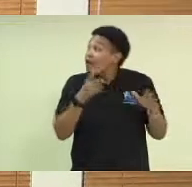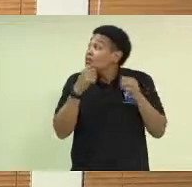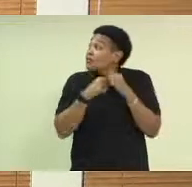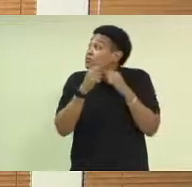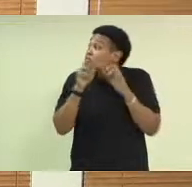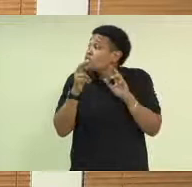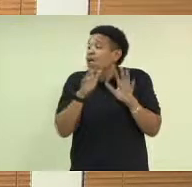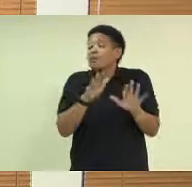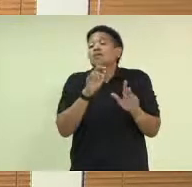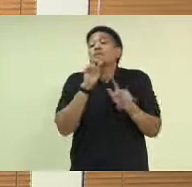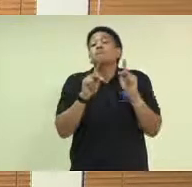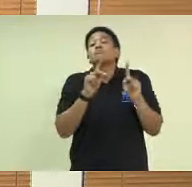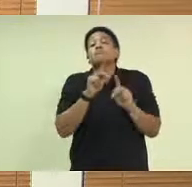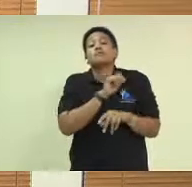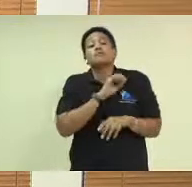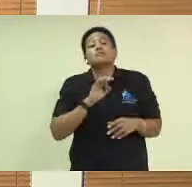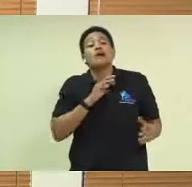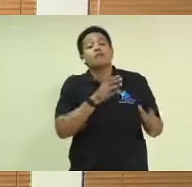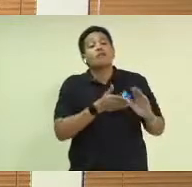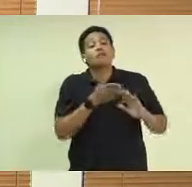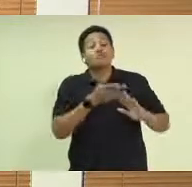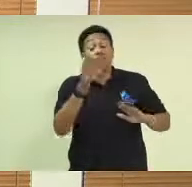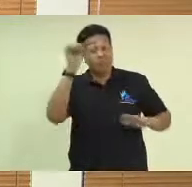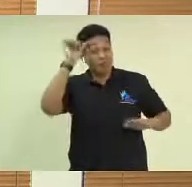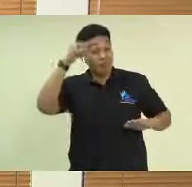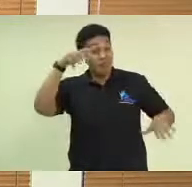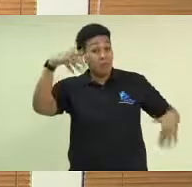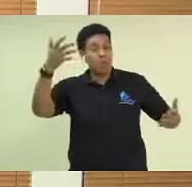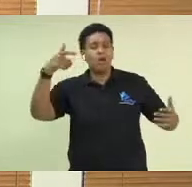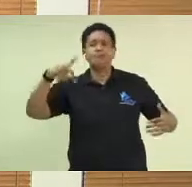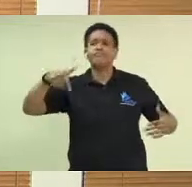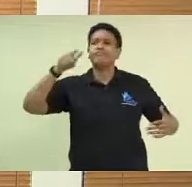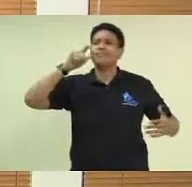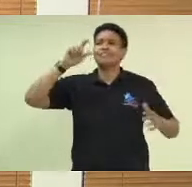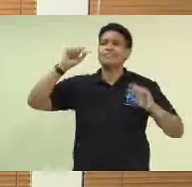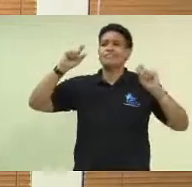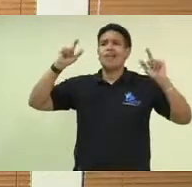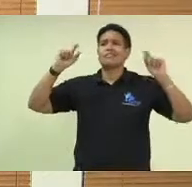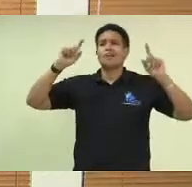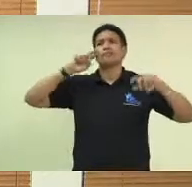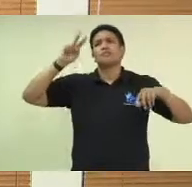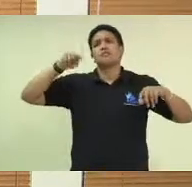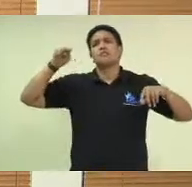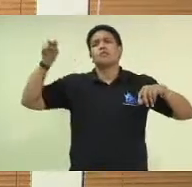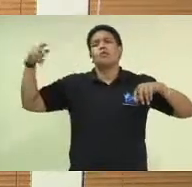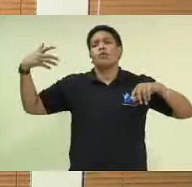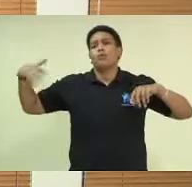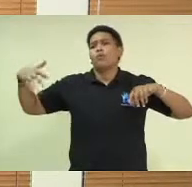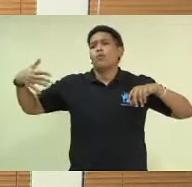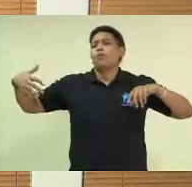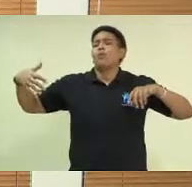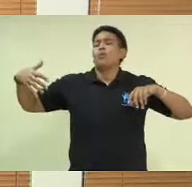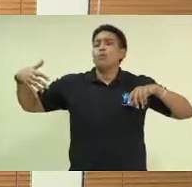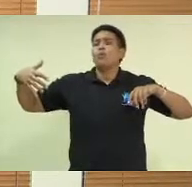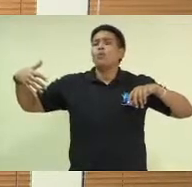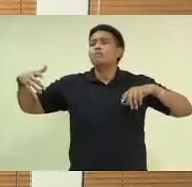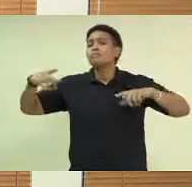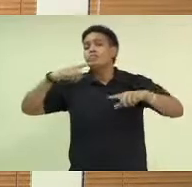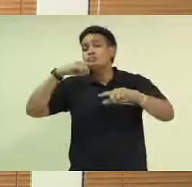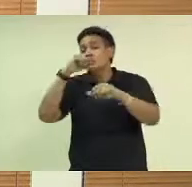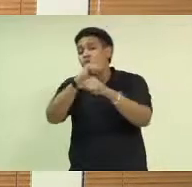infrastructure, including personnel. Remember now, this is to some extent to